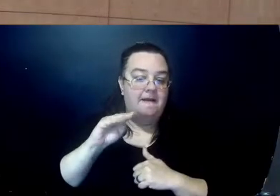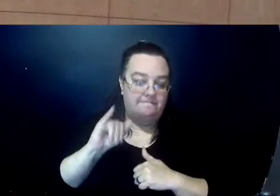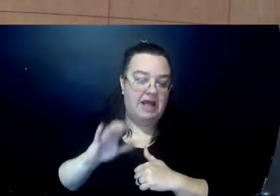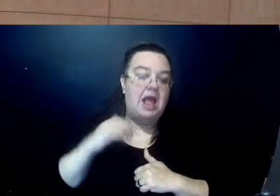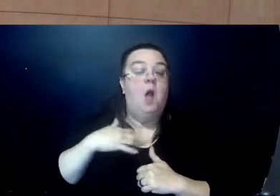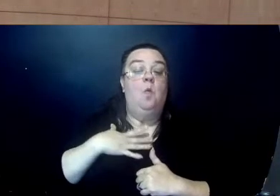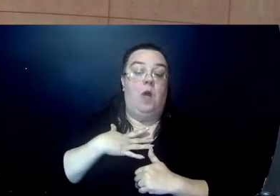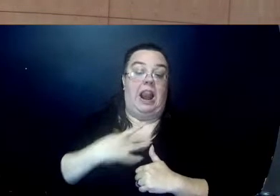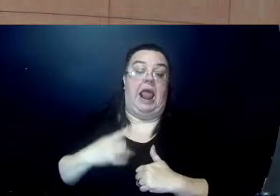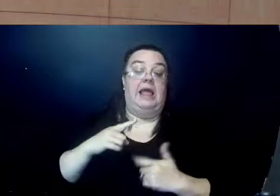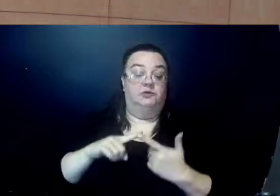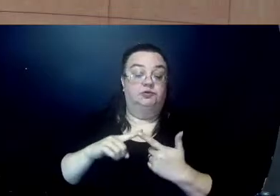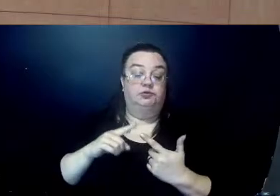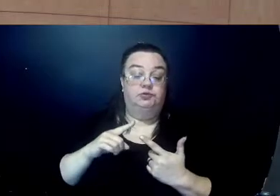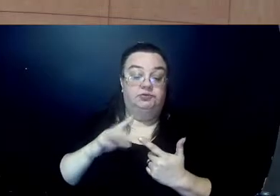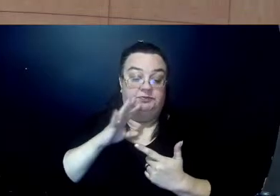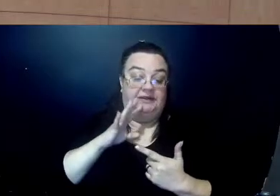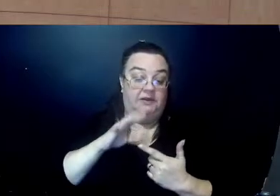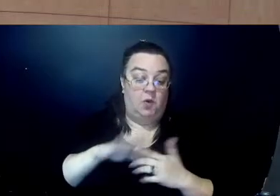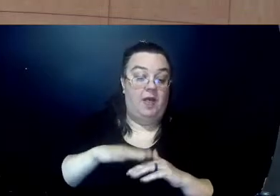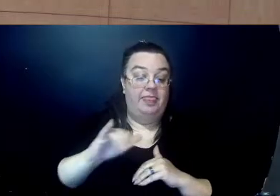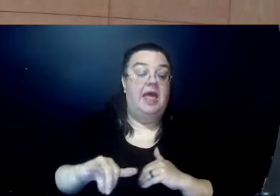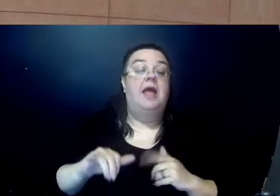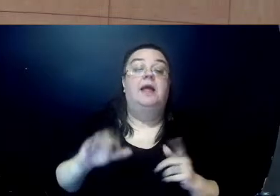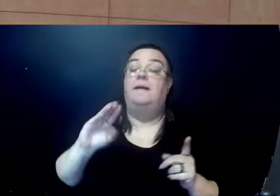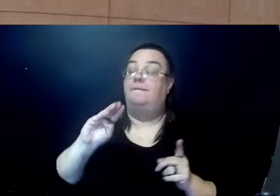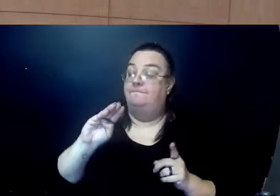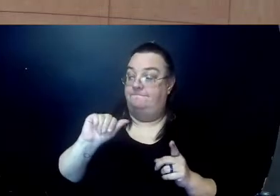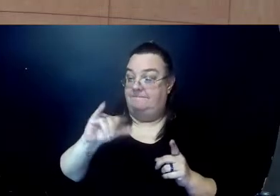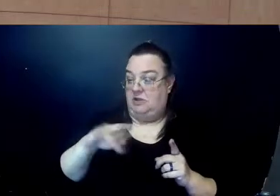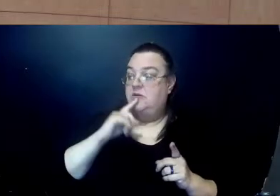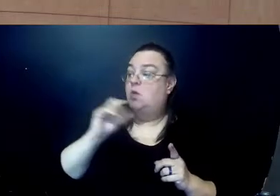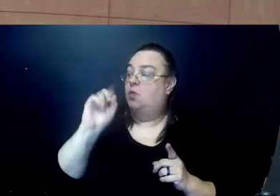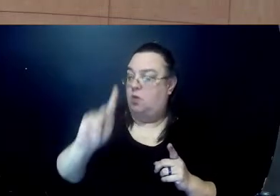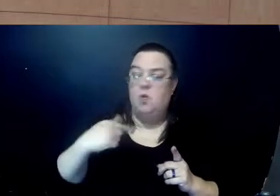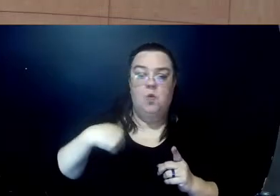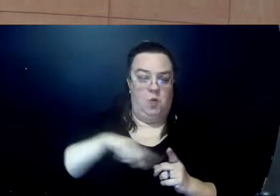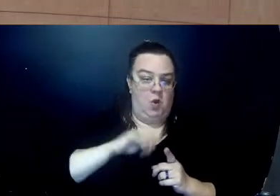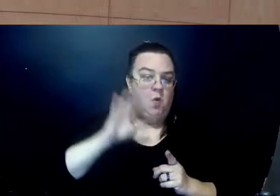hear you. Okay, we will wait.